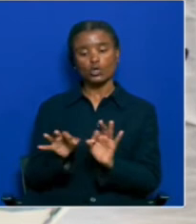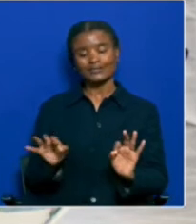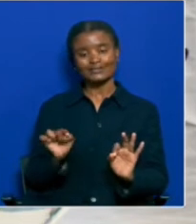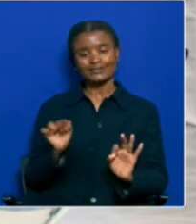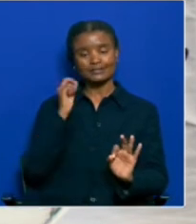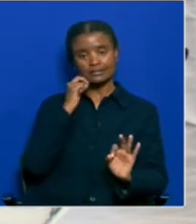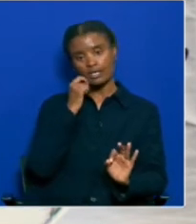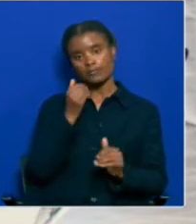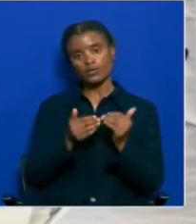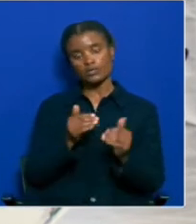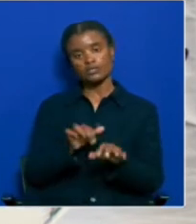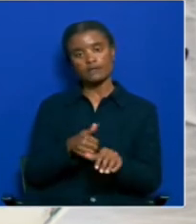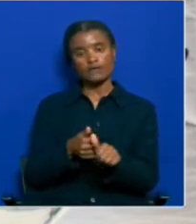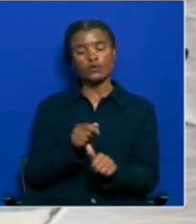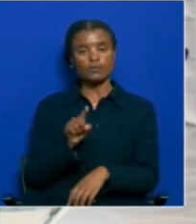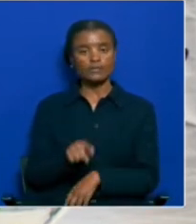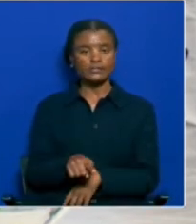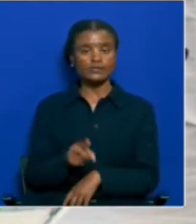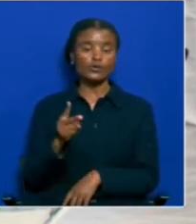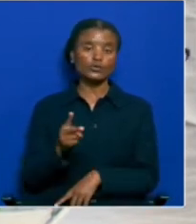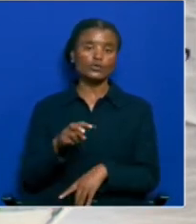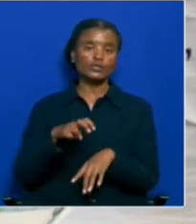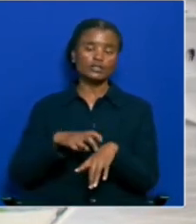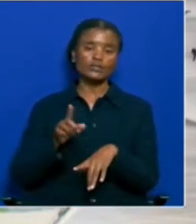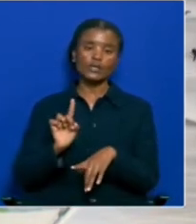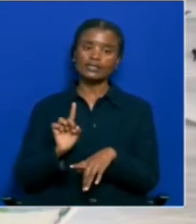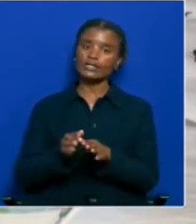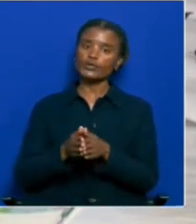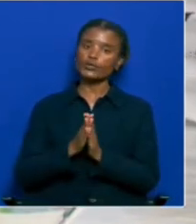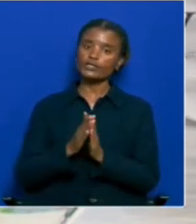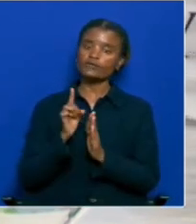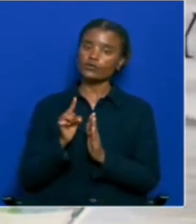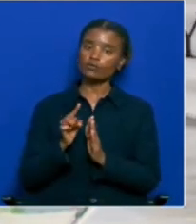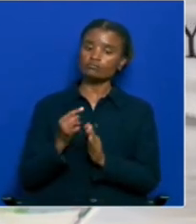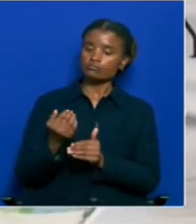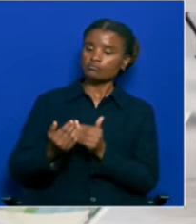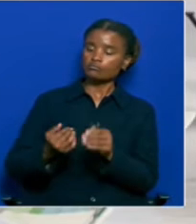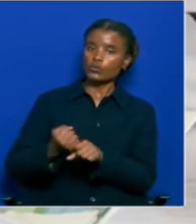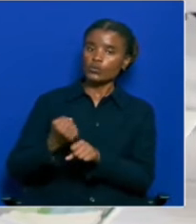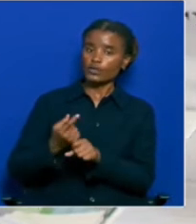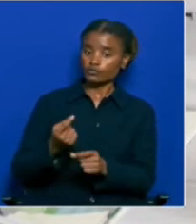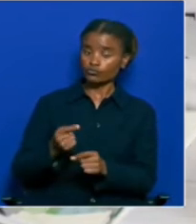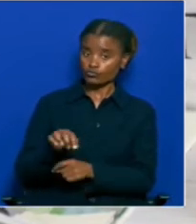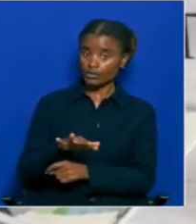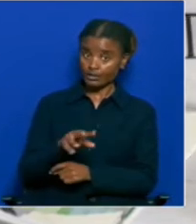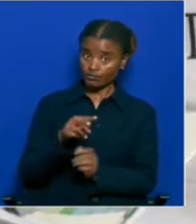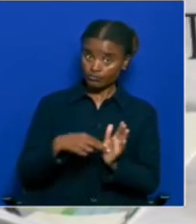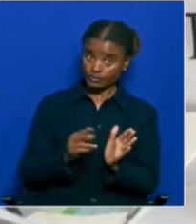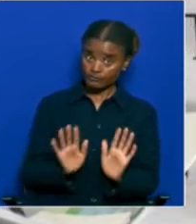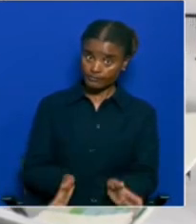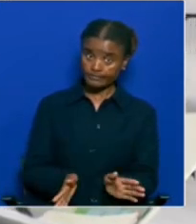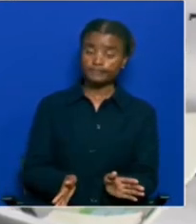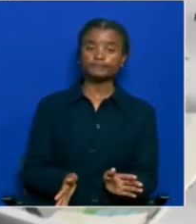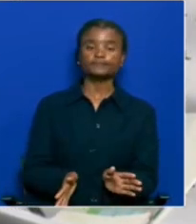that it requires a request for an operation in its area, as we have read. So this document